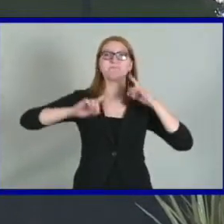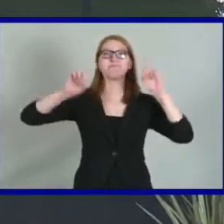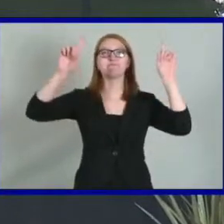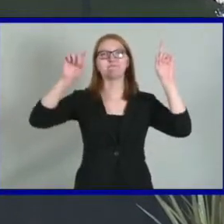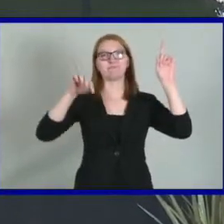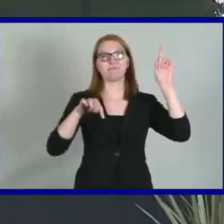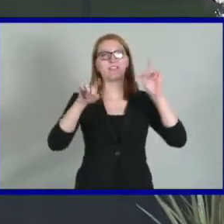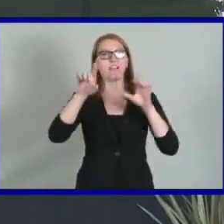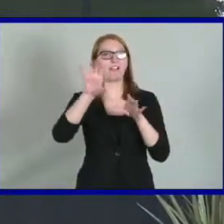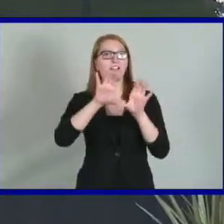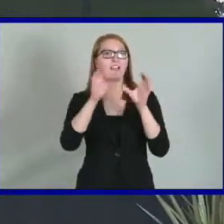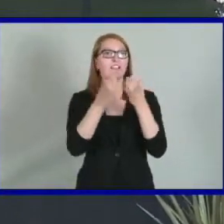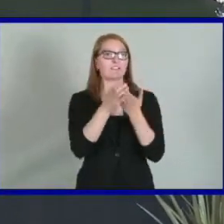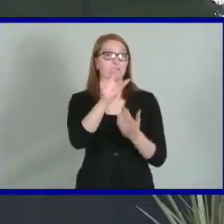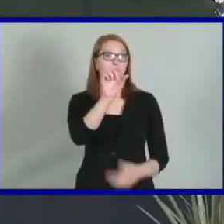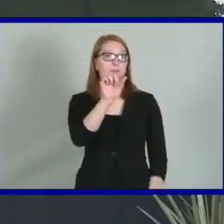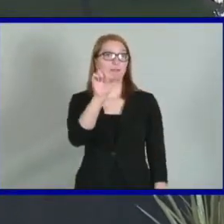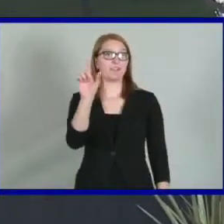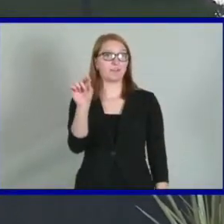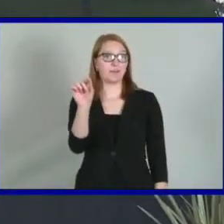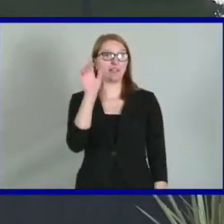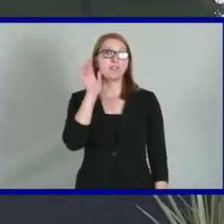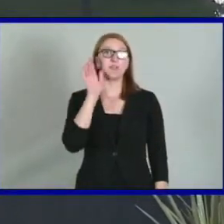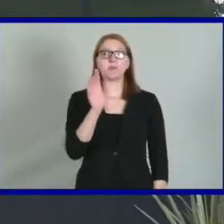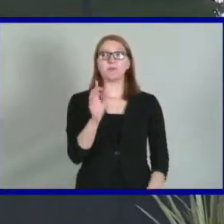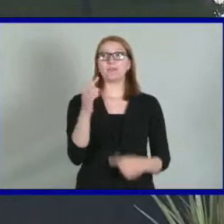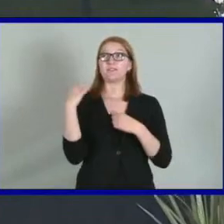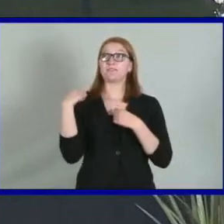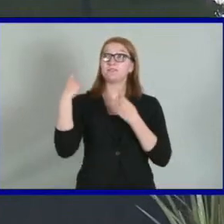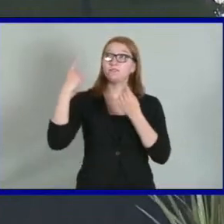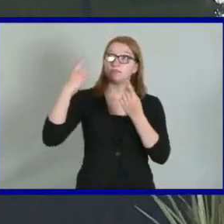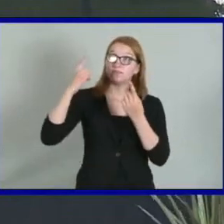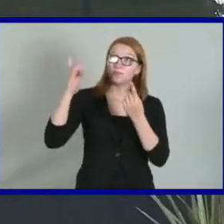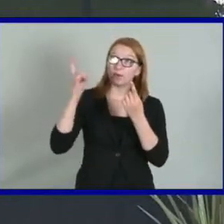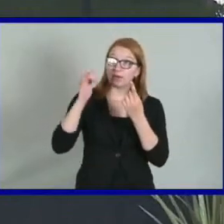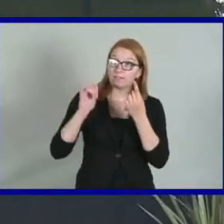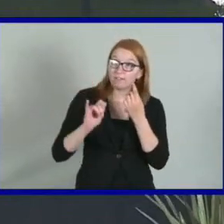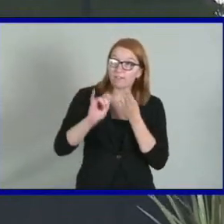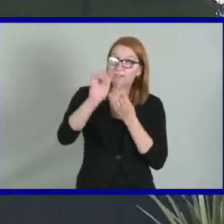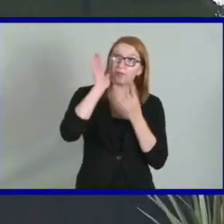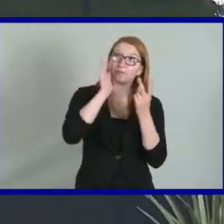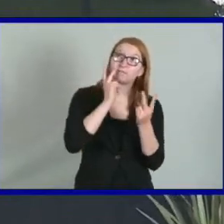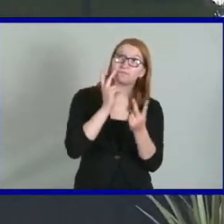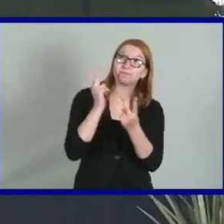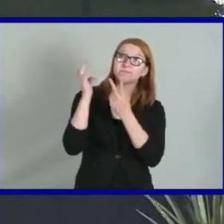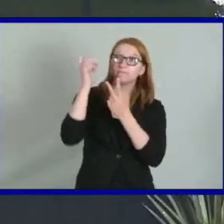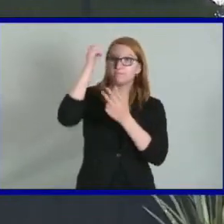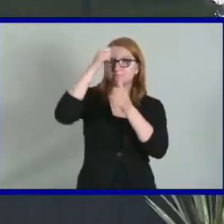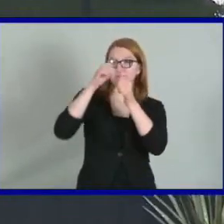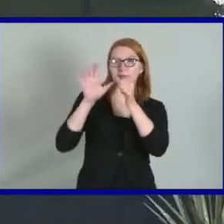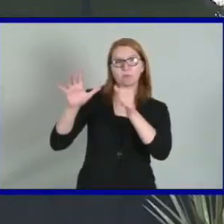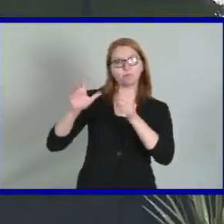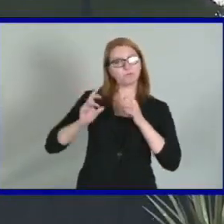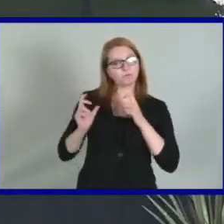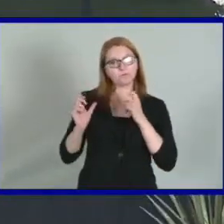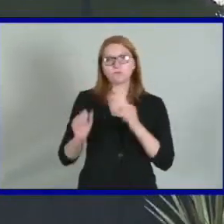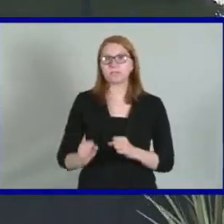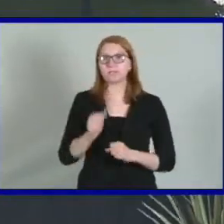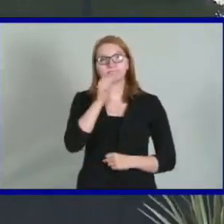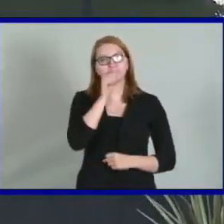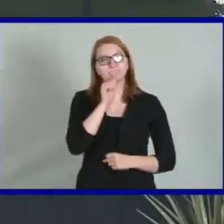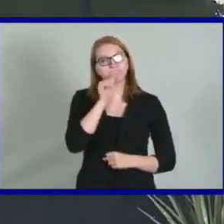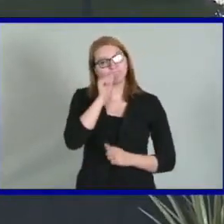of 2020 will forever be remembered for its resilience and for rising above